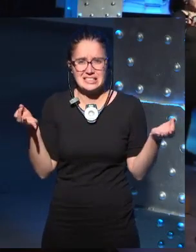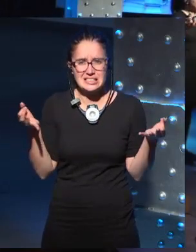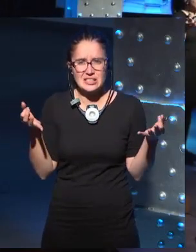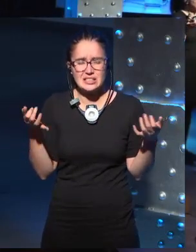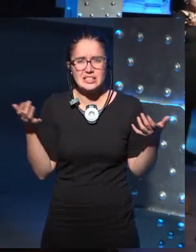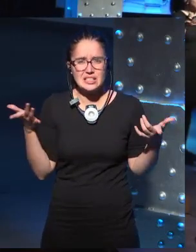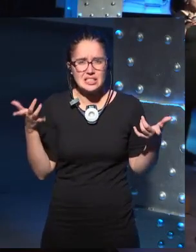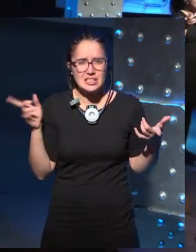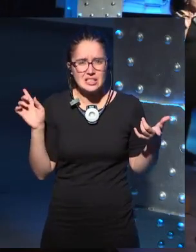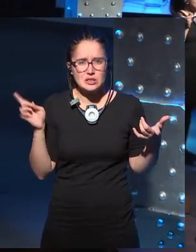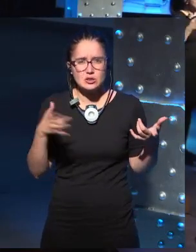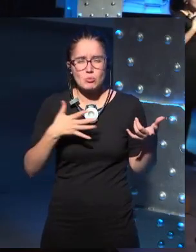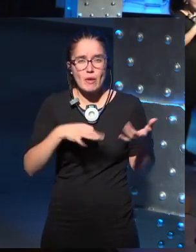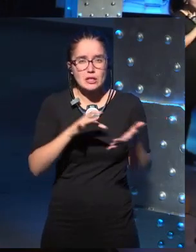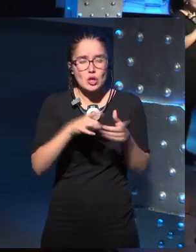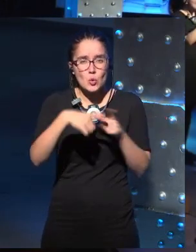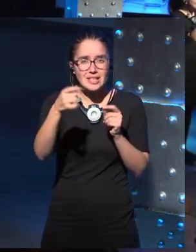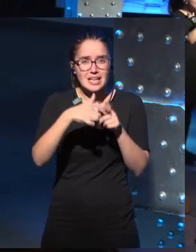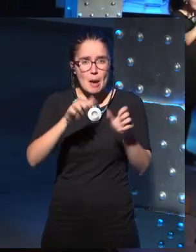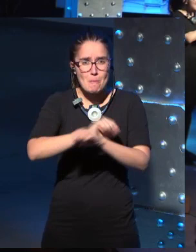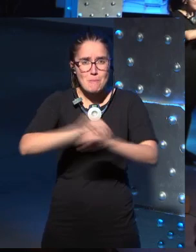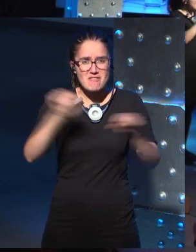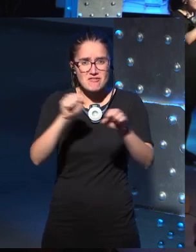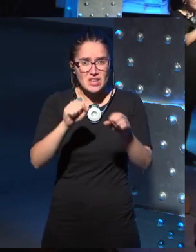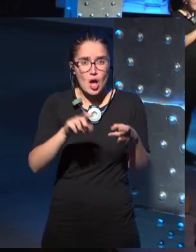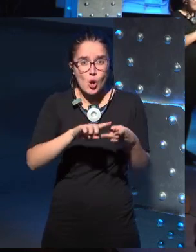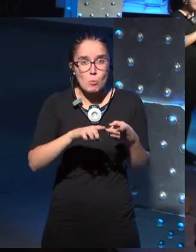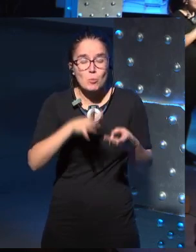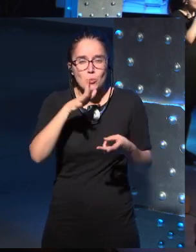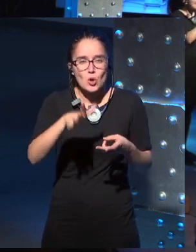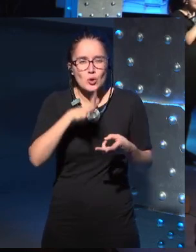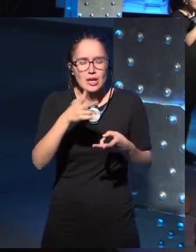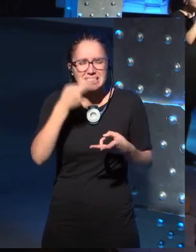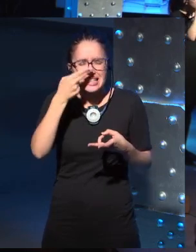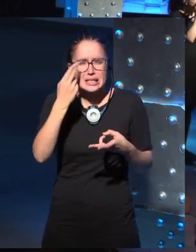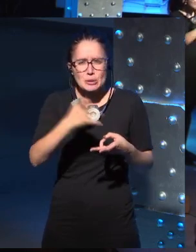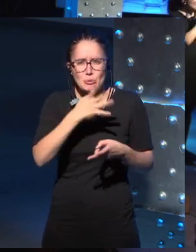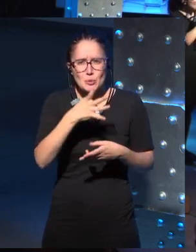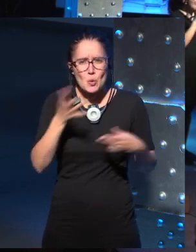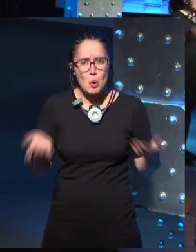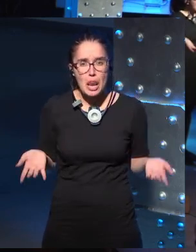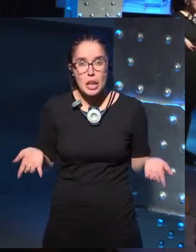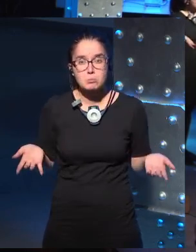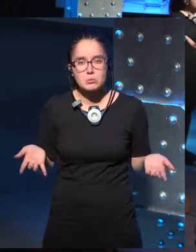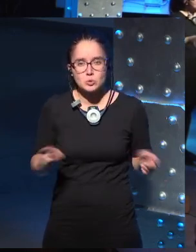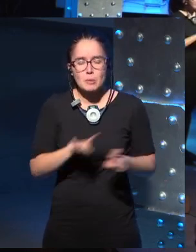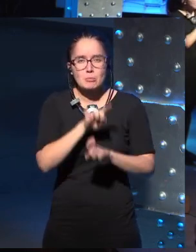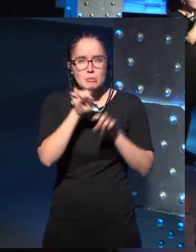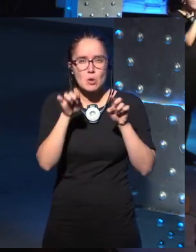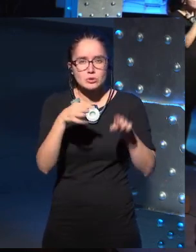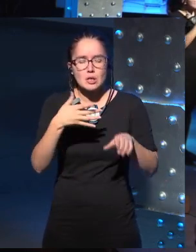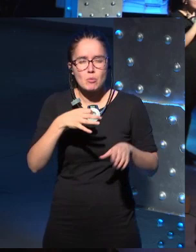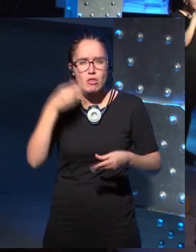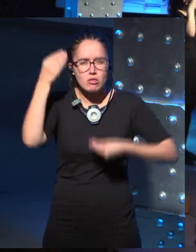maybe a star that exploded. Why do we care? Well, there is a question you may have asked